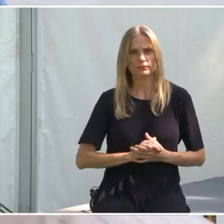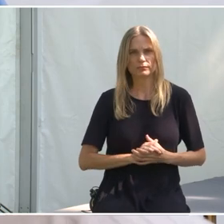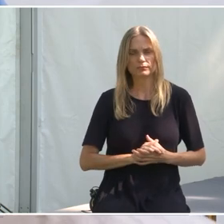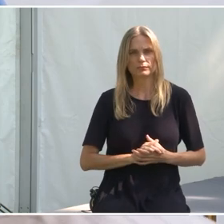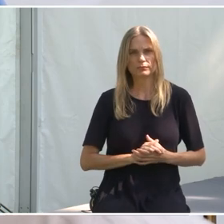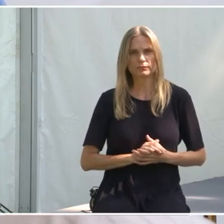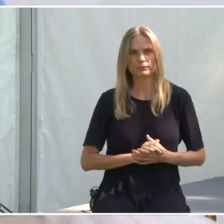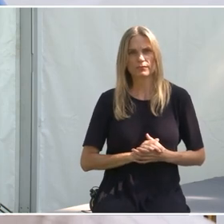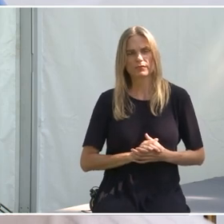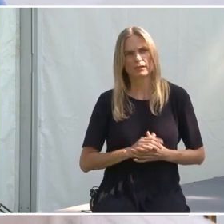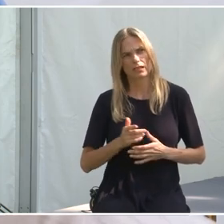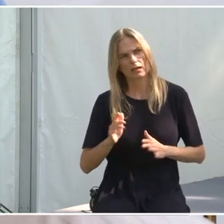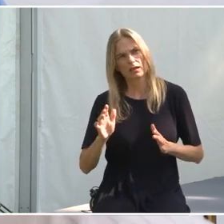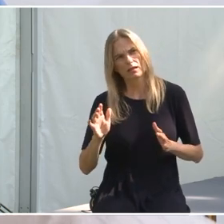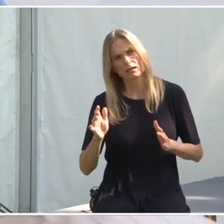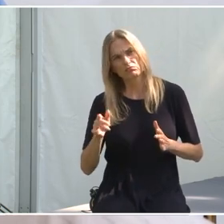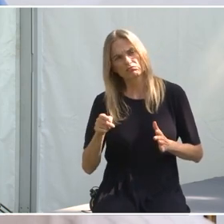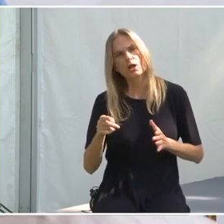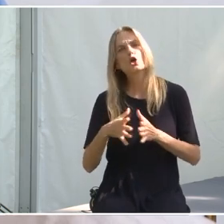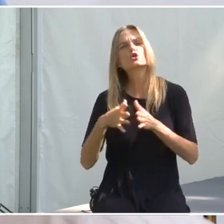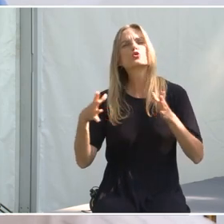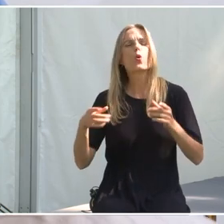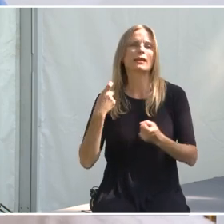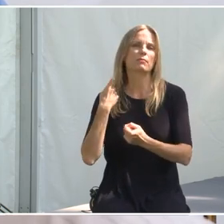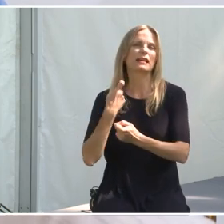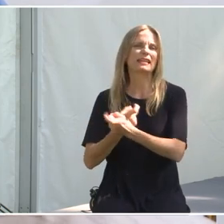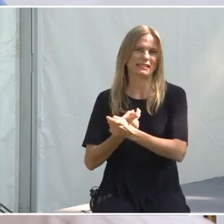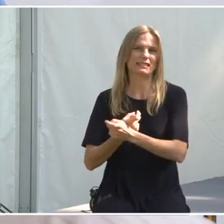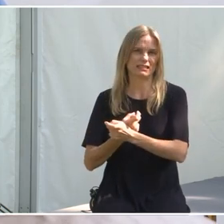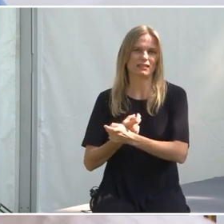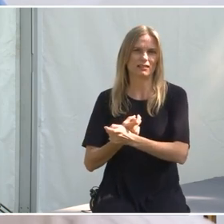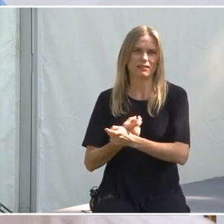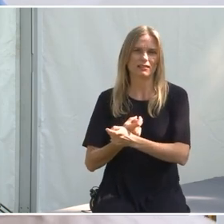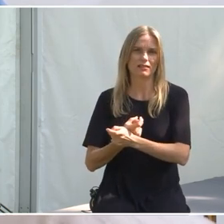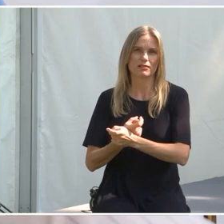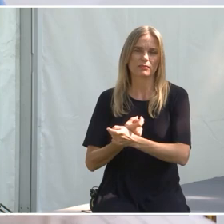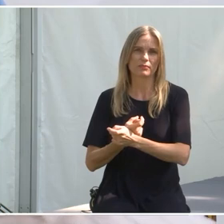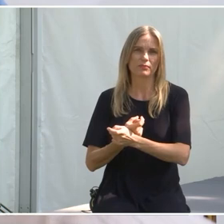among age brackets, just the biggest risk factor of having sort of